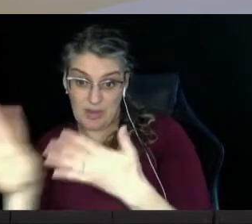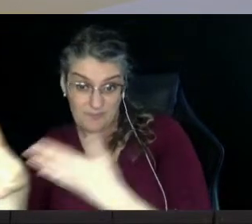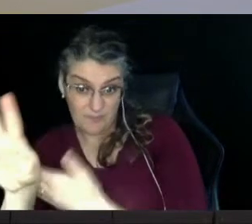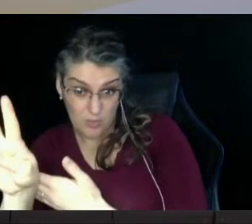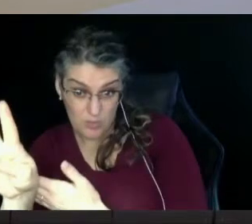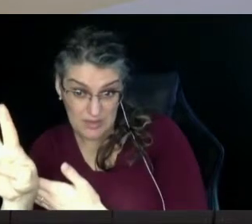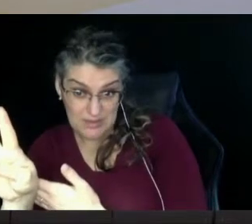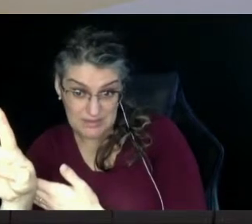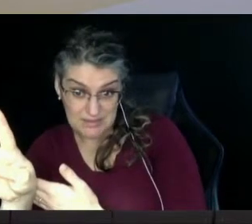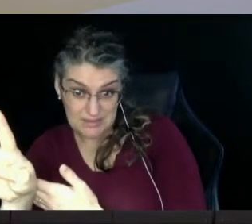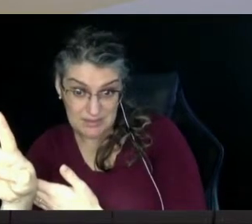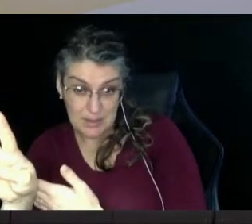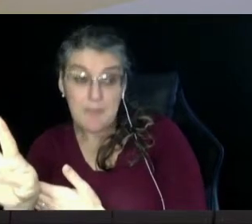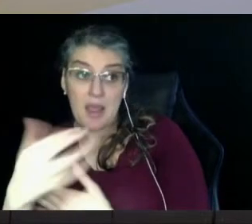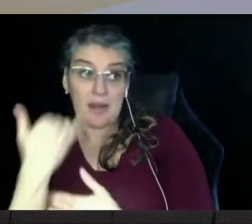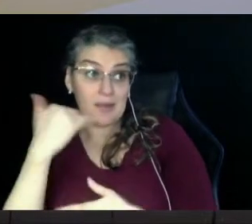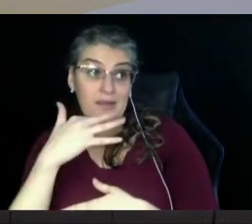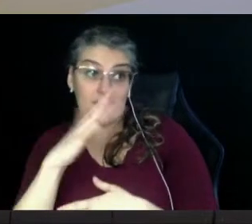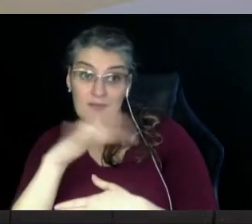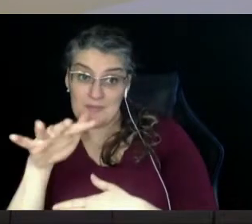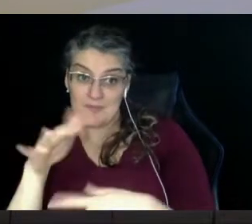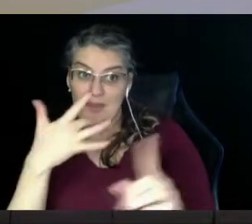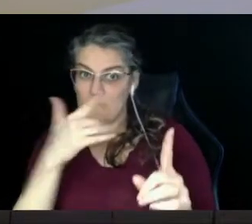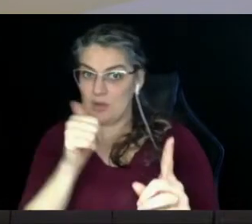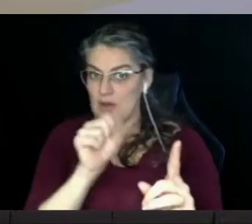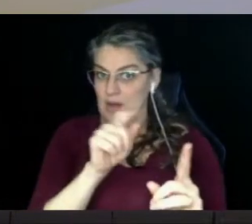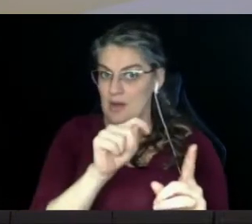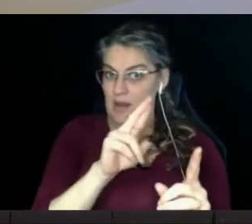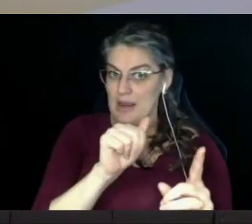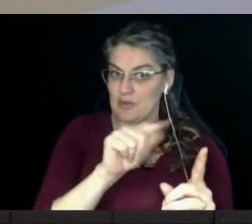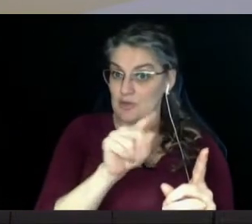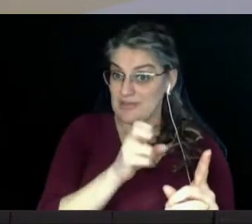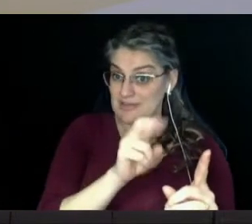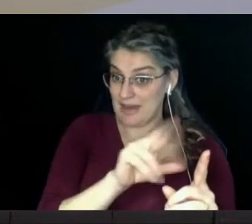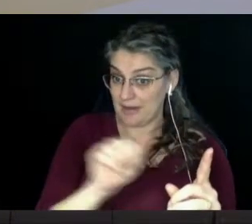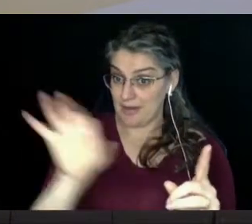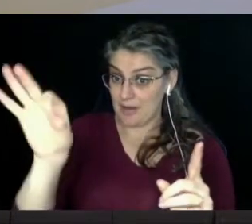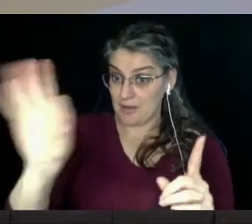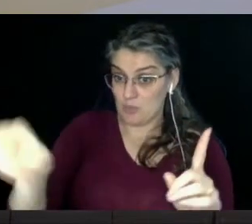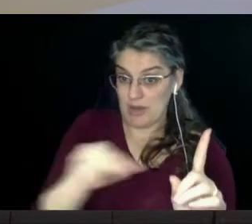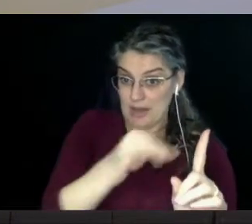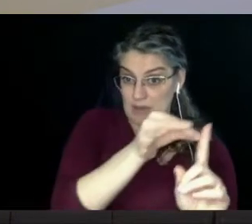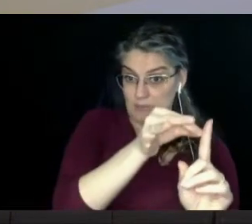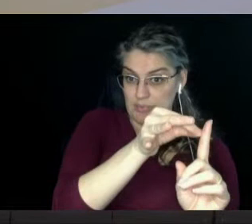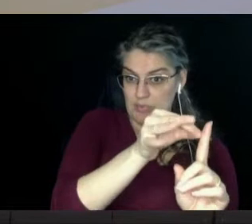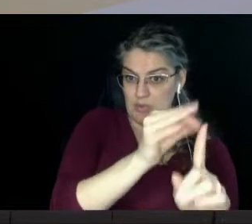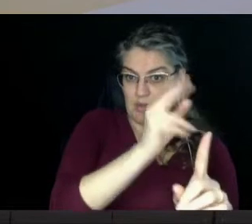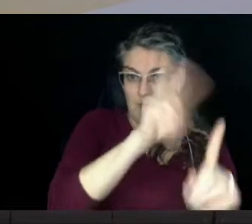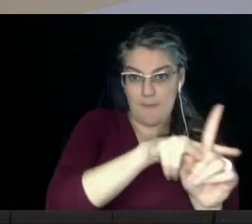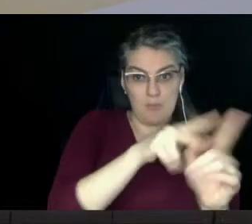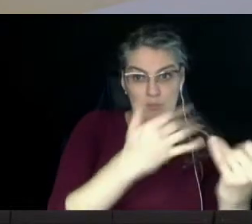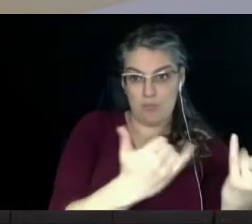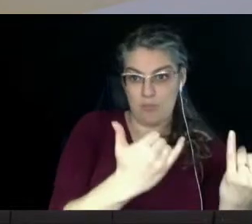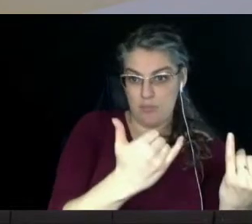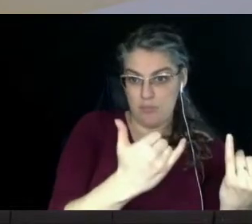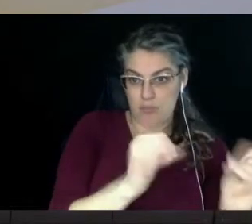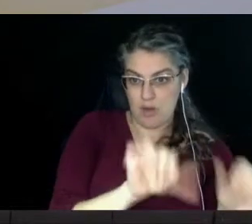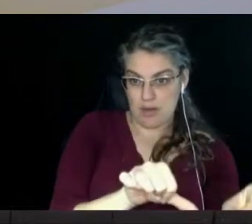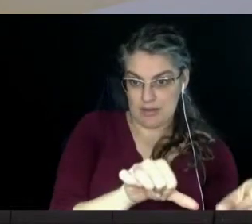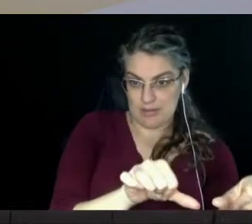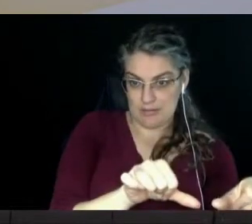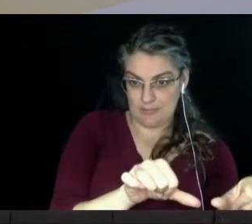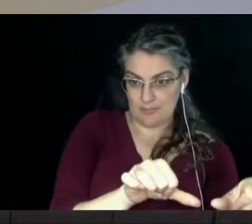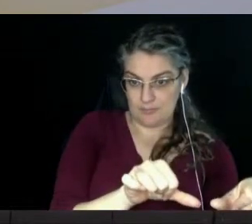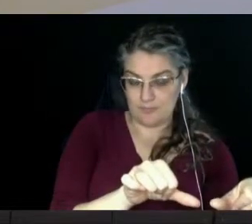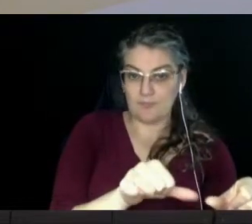else into that appointment time as well. So that may adjust things a little bit in the next couple